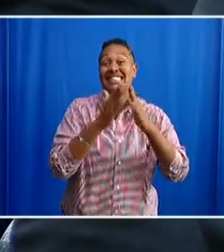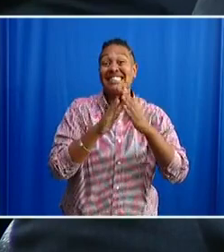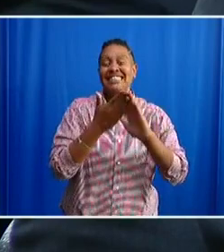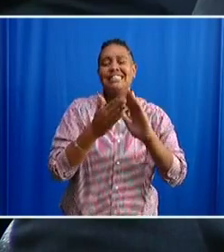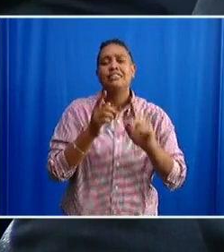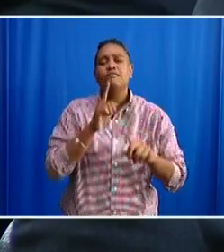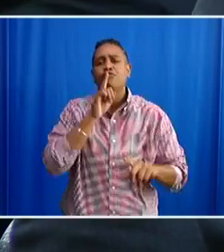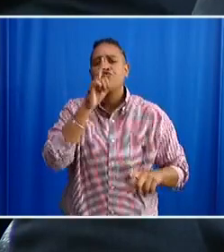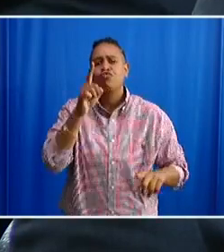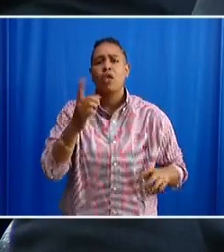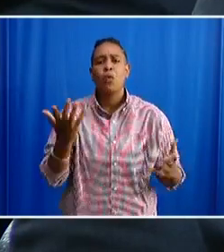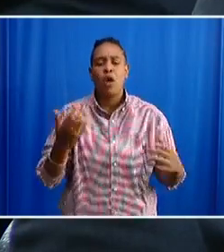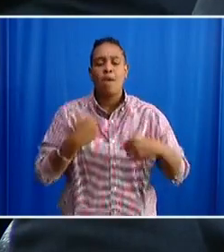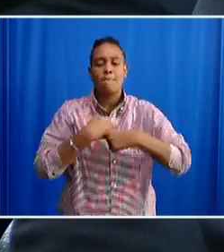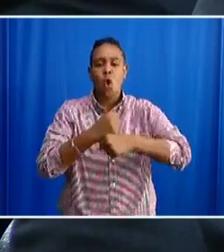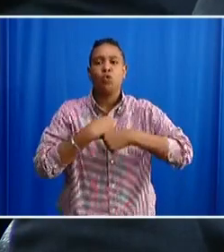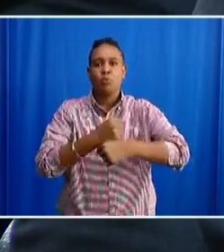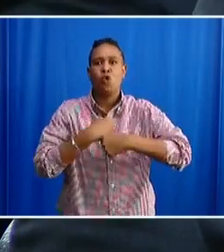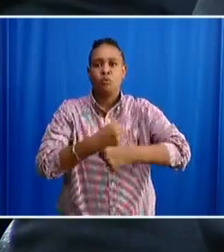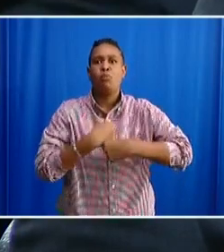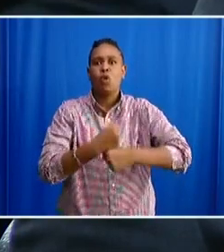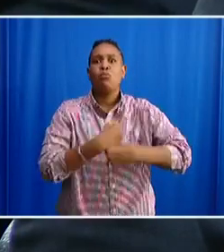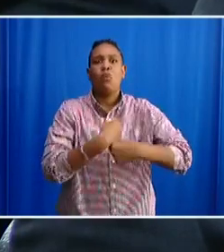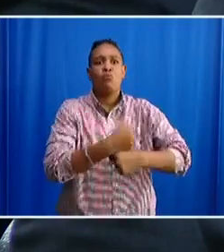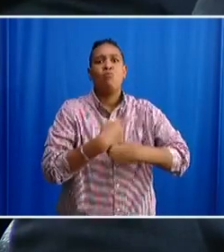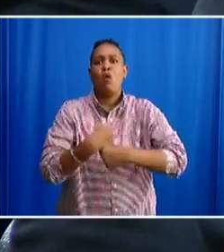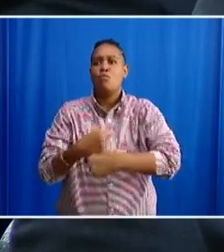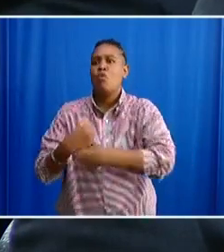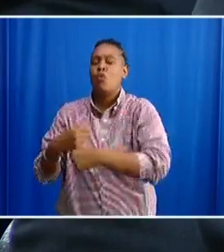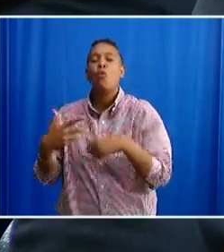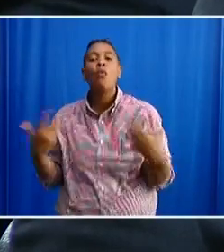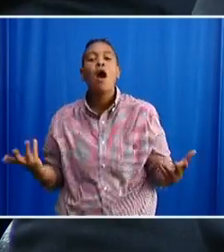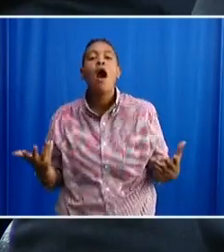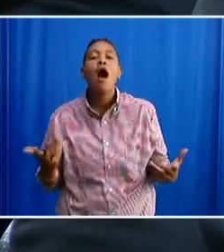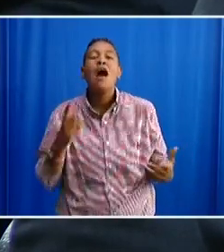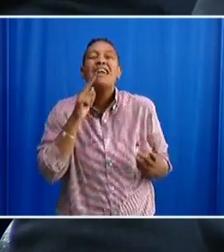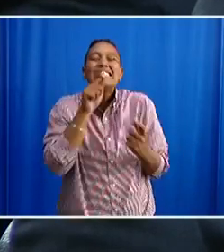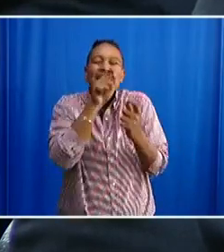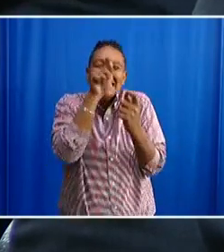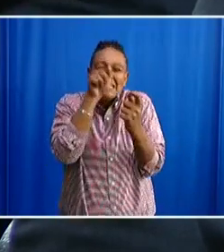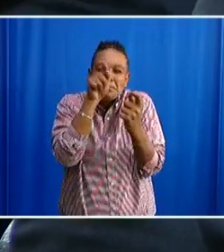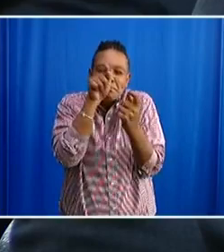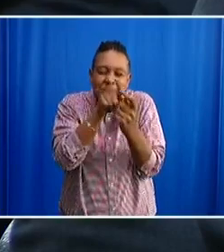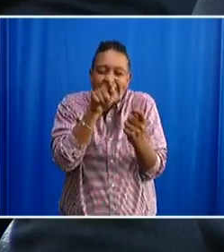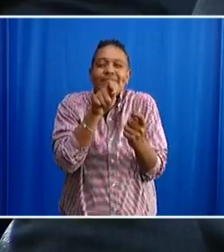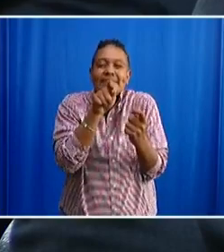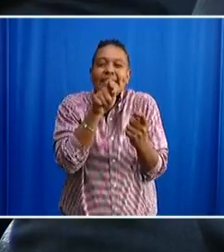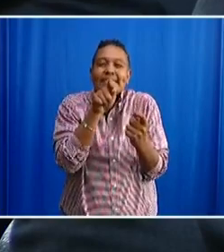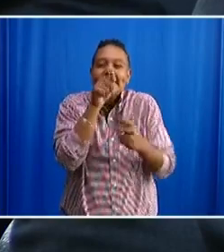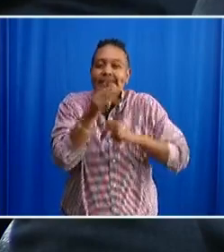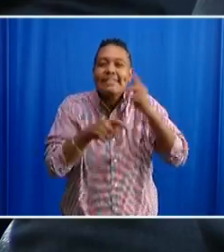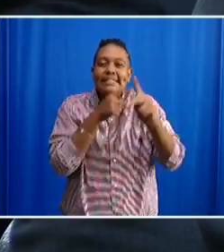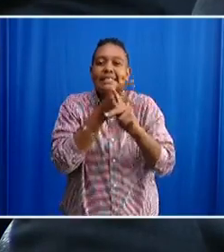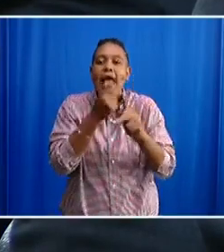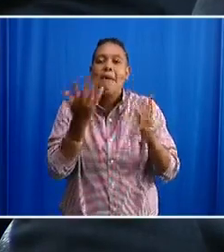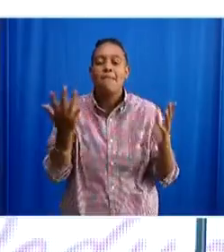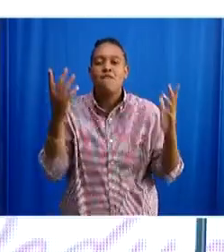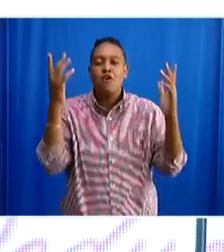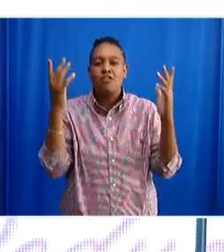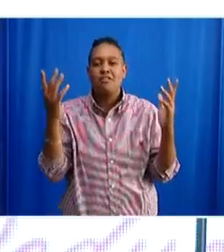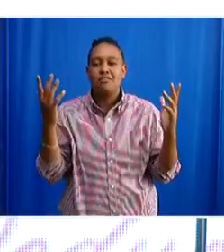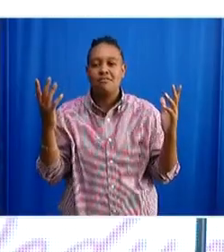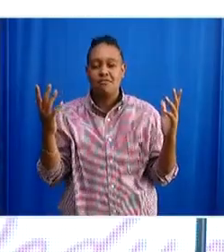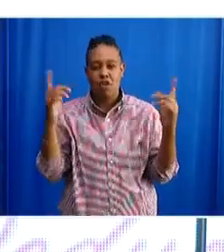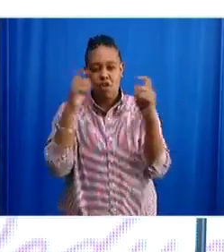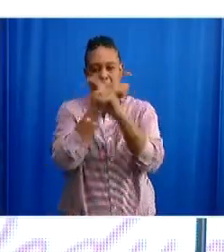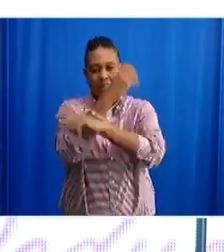really producers of a particular kind of complex